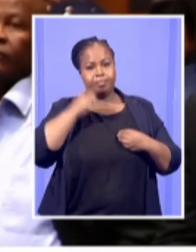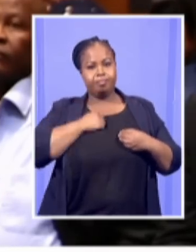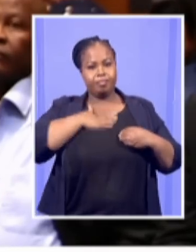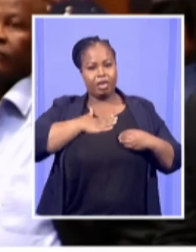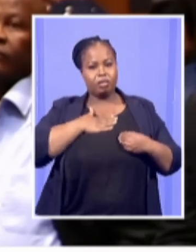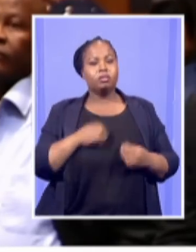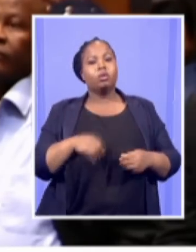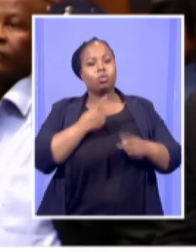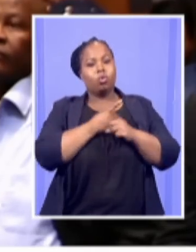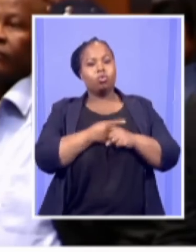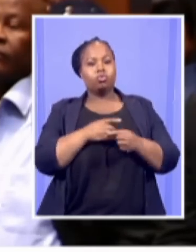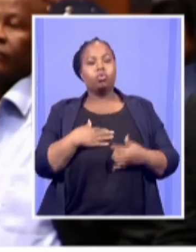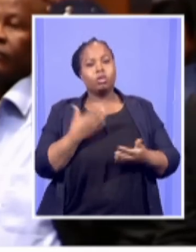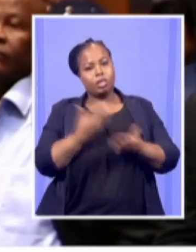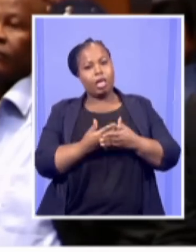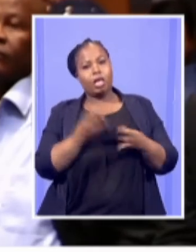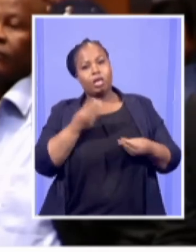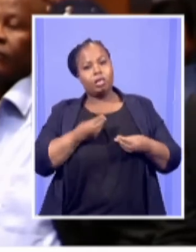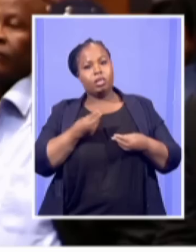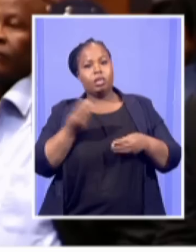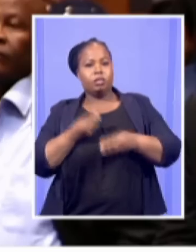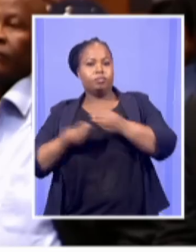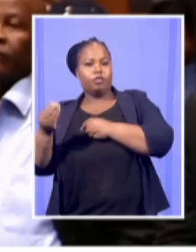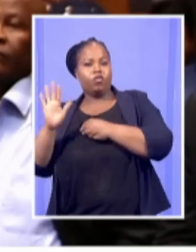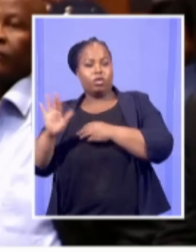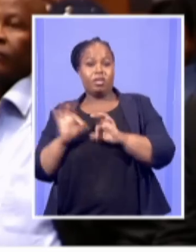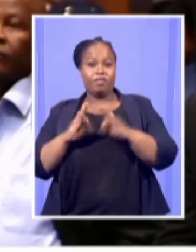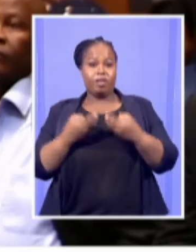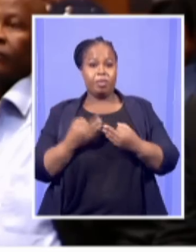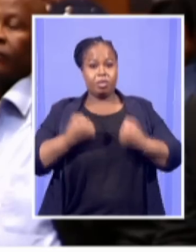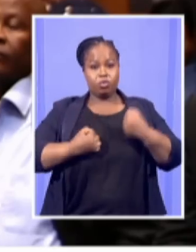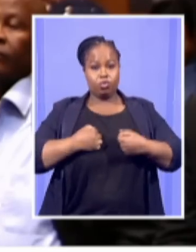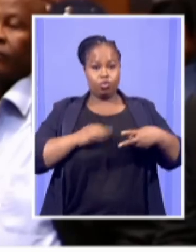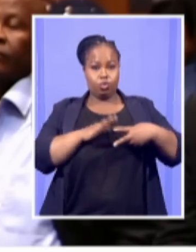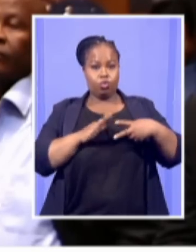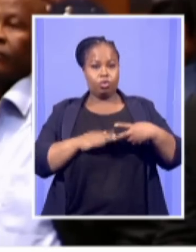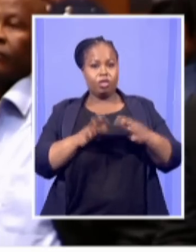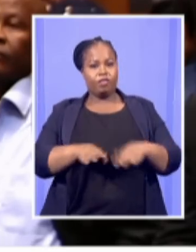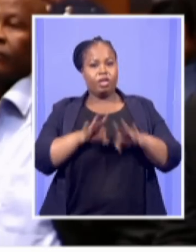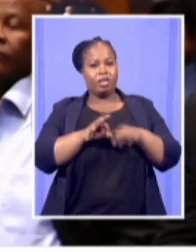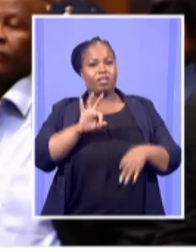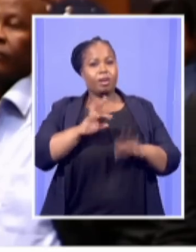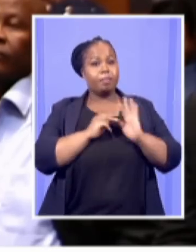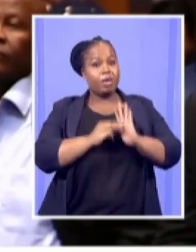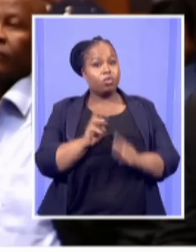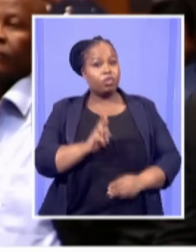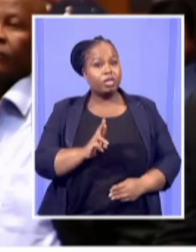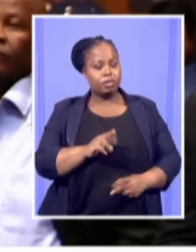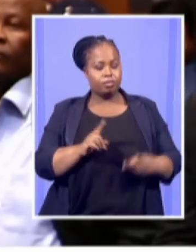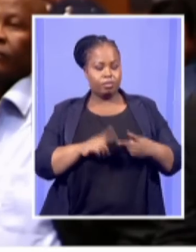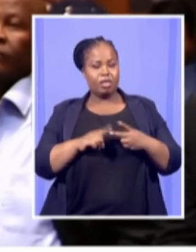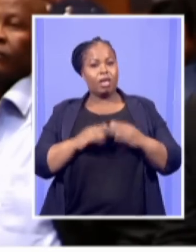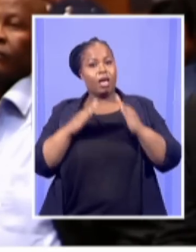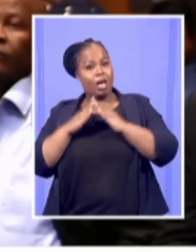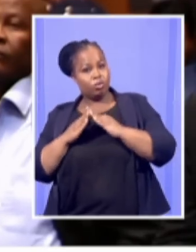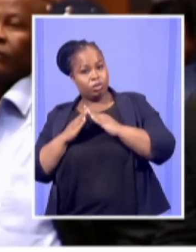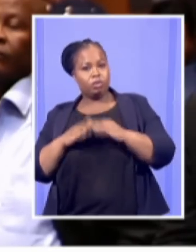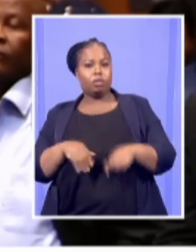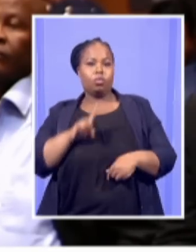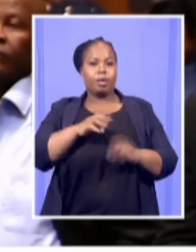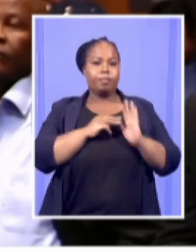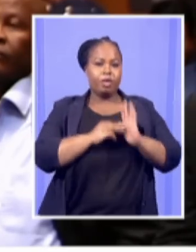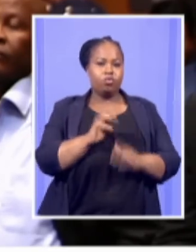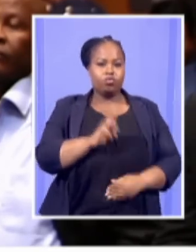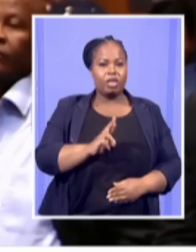are subject to curatorship. 2 family motor vehicles valued at 3 million rand, household effects valued at 1 million